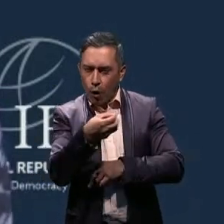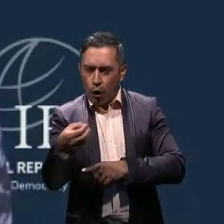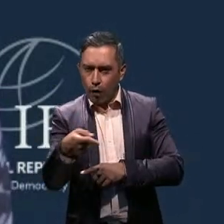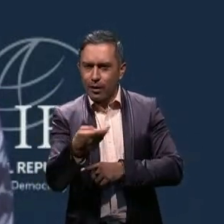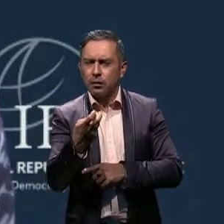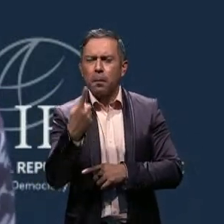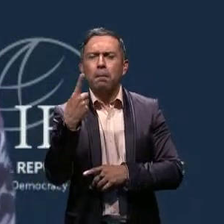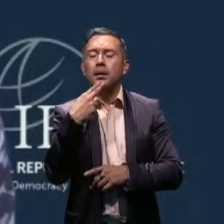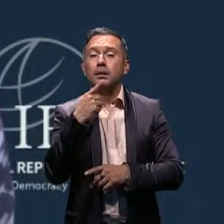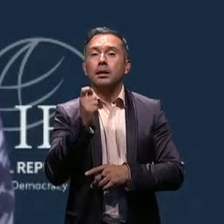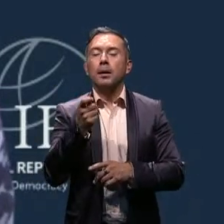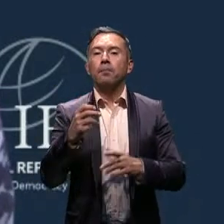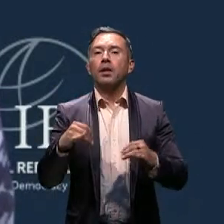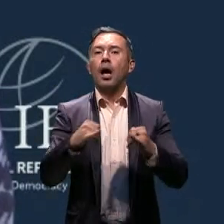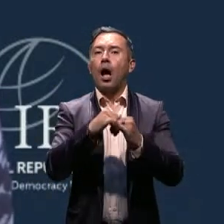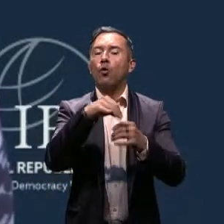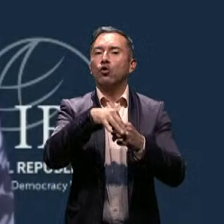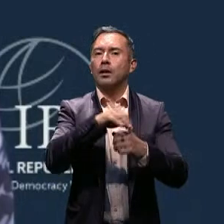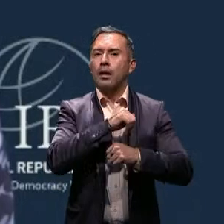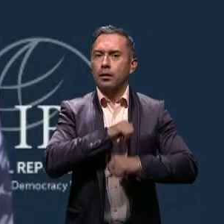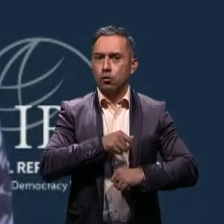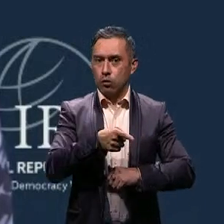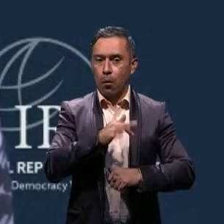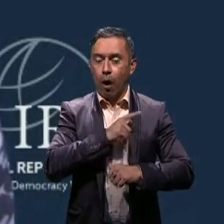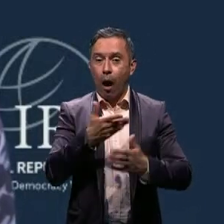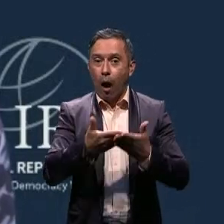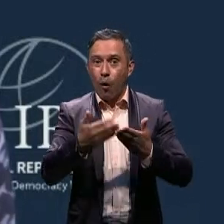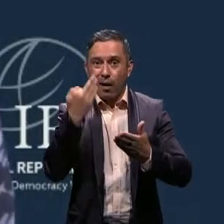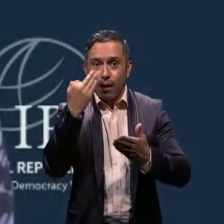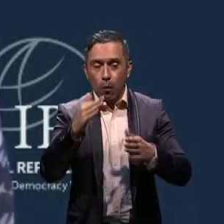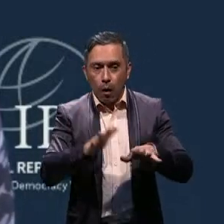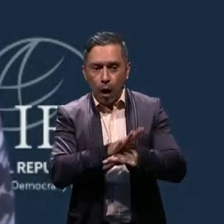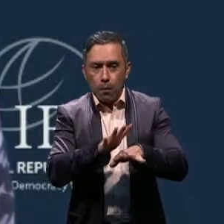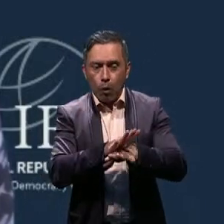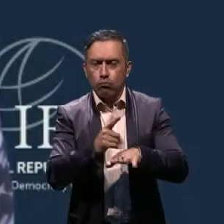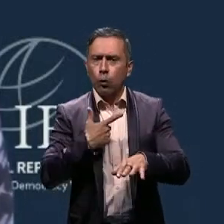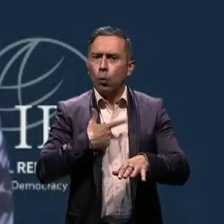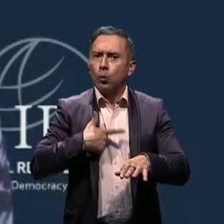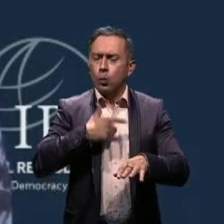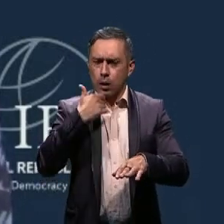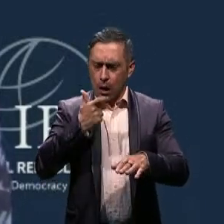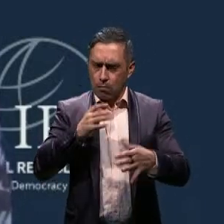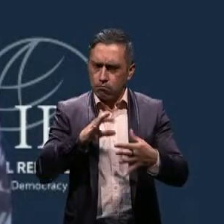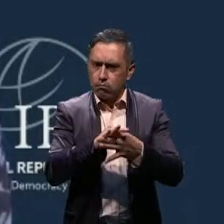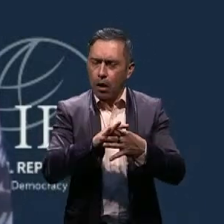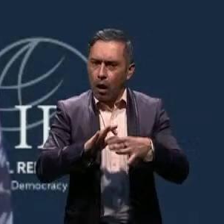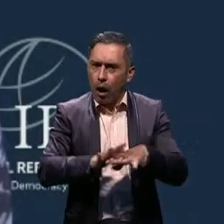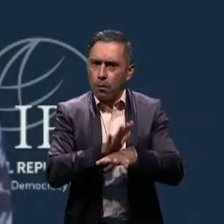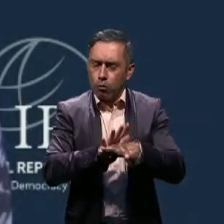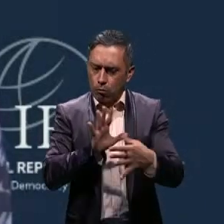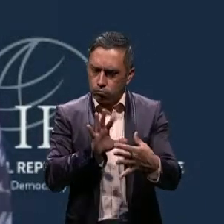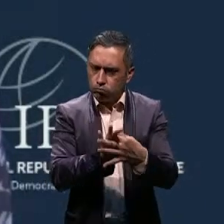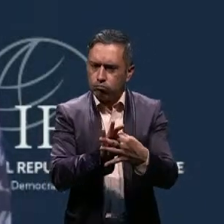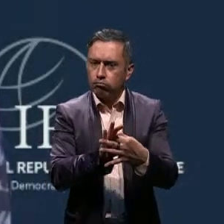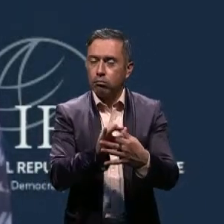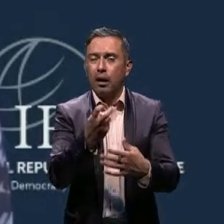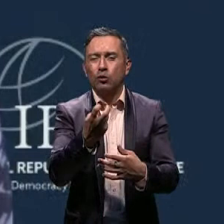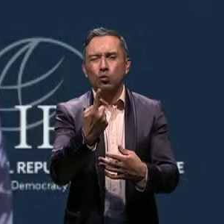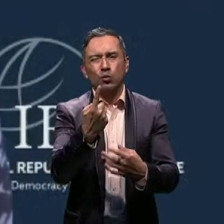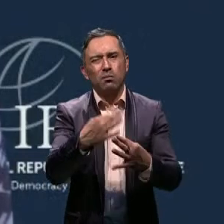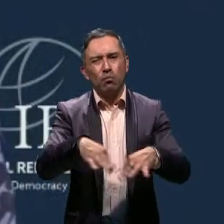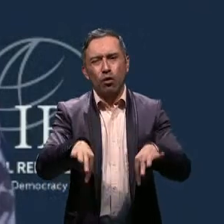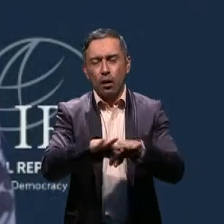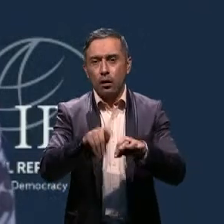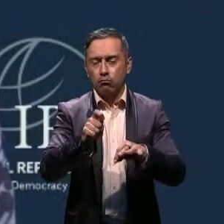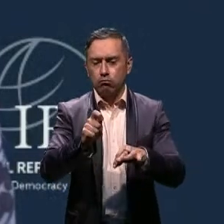a proof, evidence of the design and the will to adapt to the different times. And this is important.